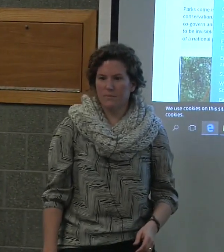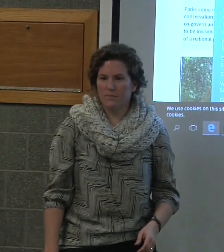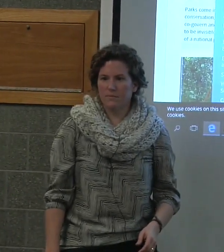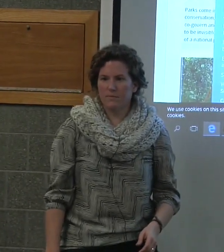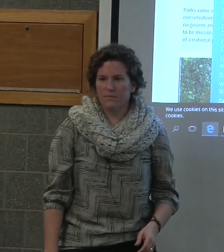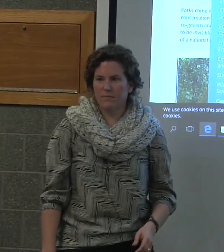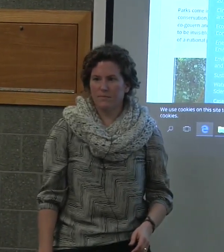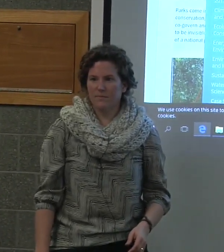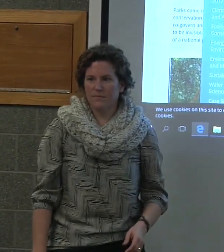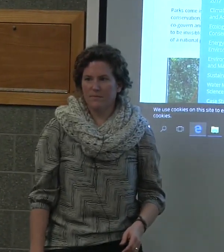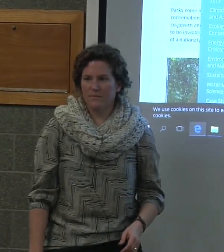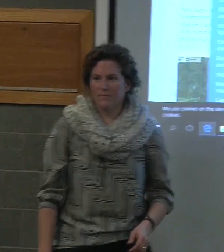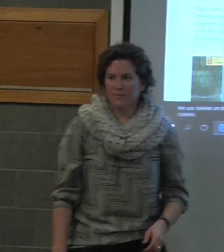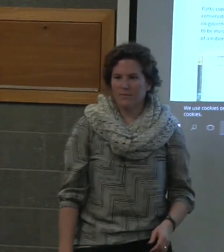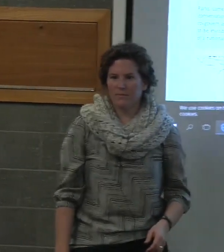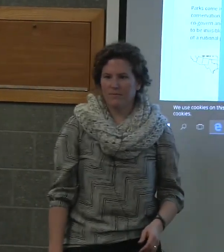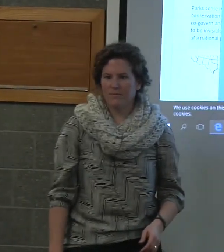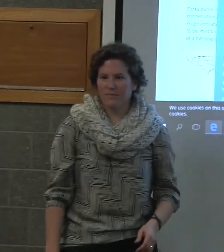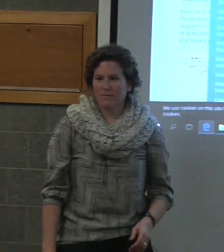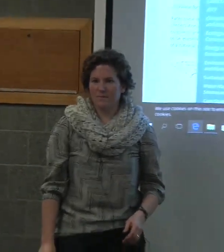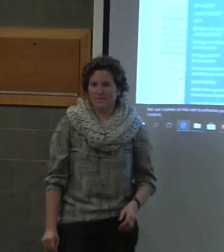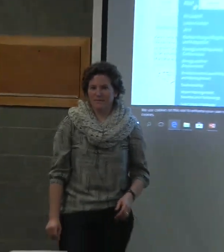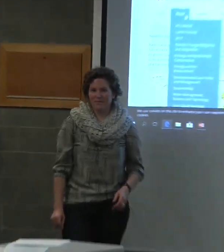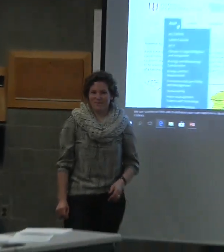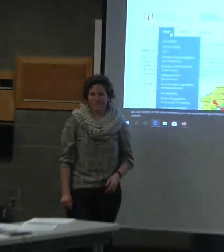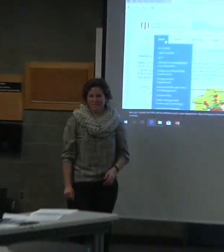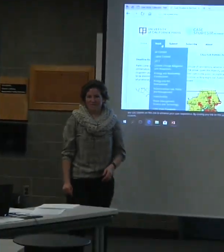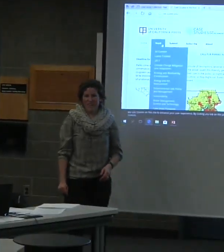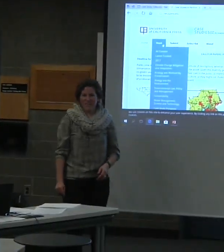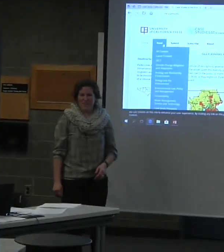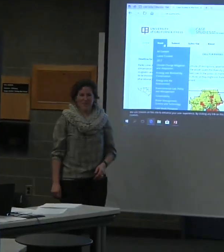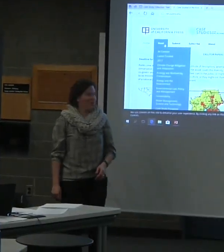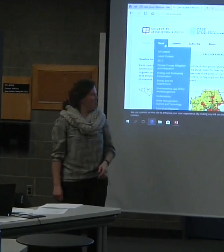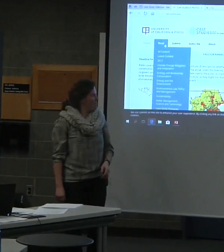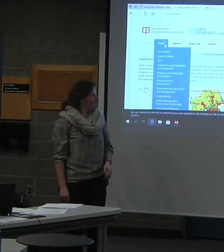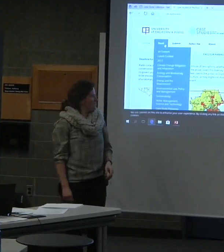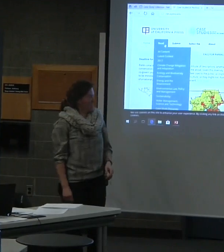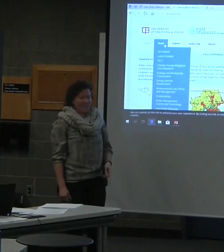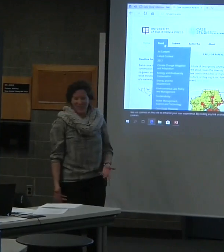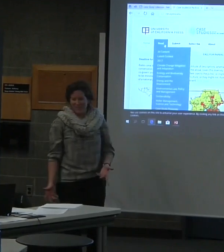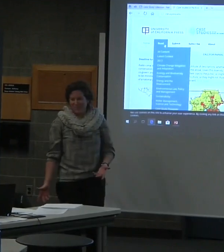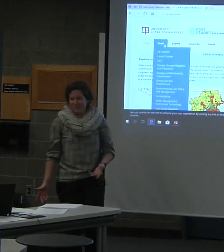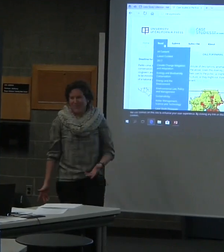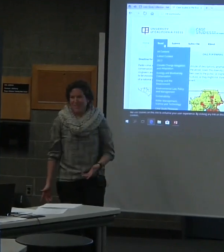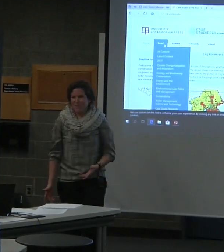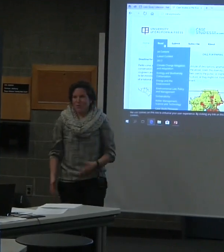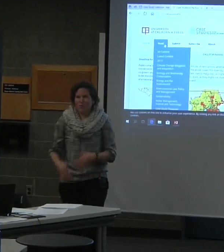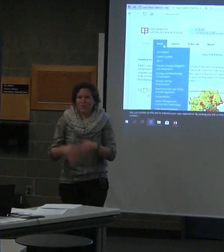and we look forward to seeing you at future events. Thank you.